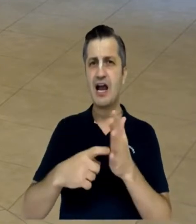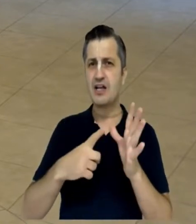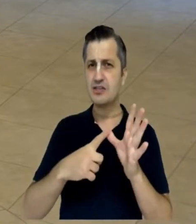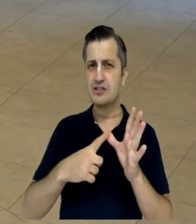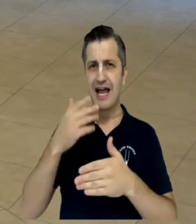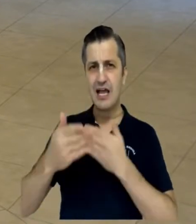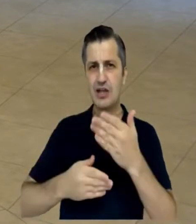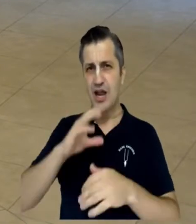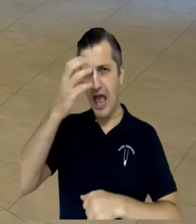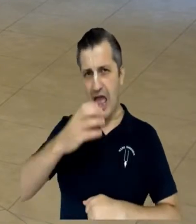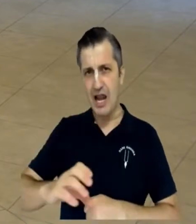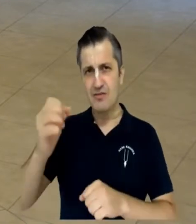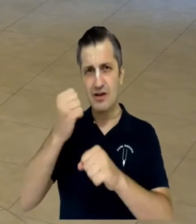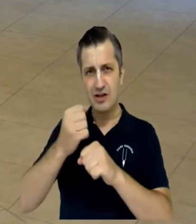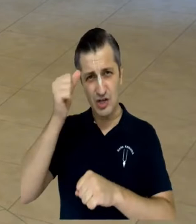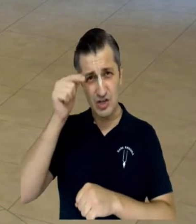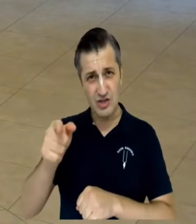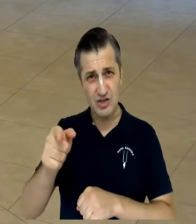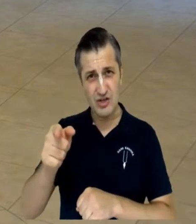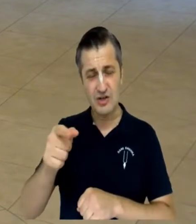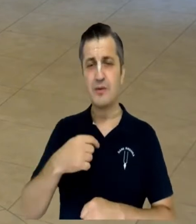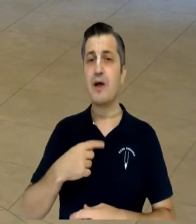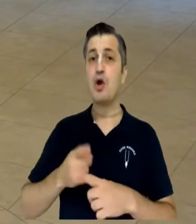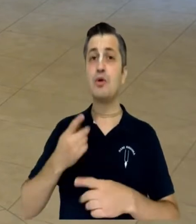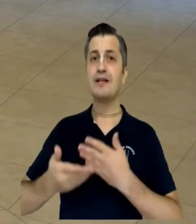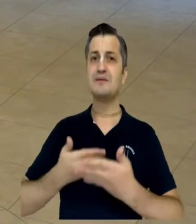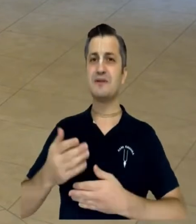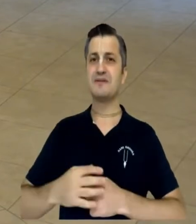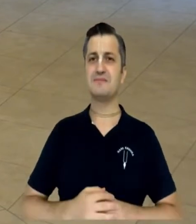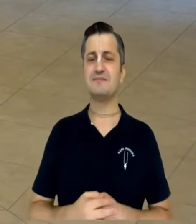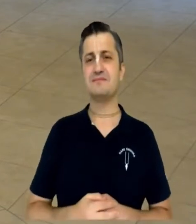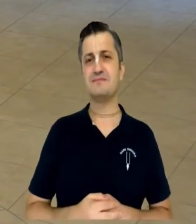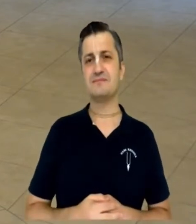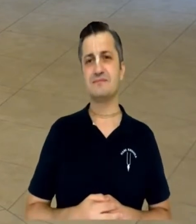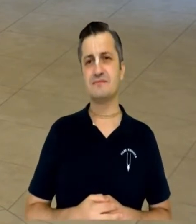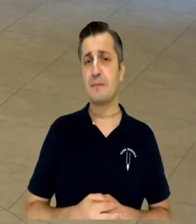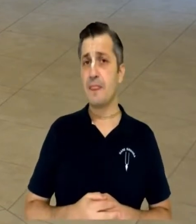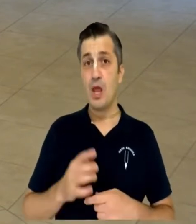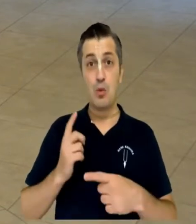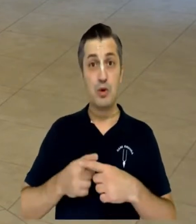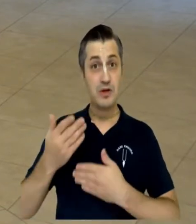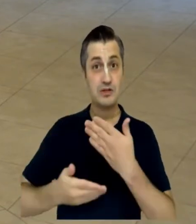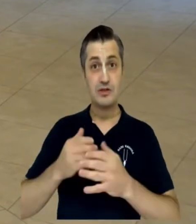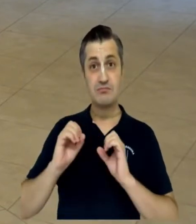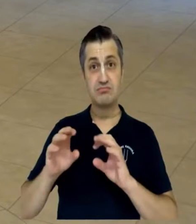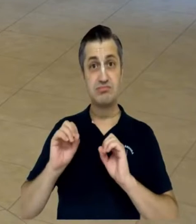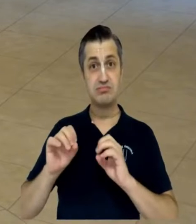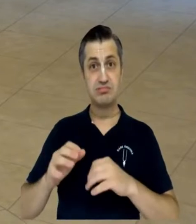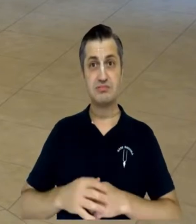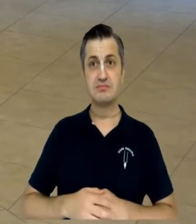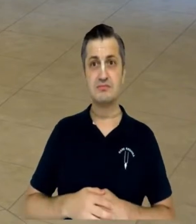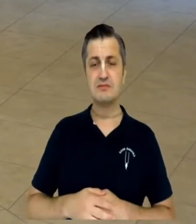the mic, you can just quickly explain how you would think, very quickly, the story of Gajendra, and how you think he